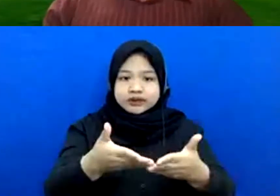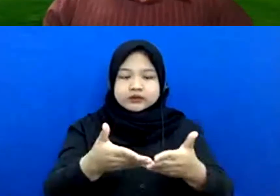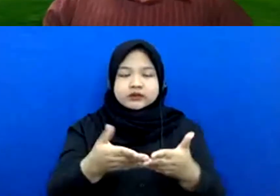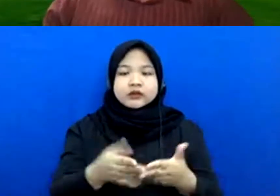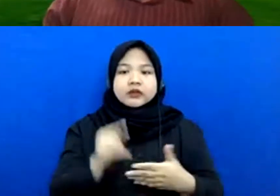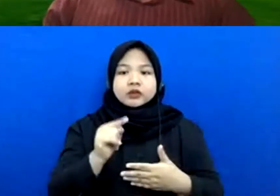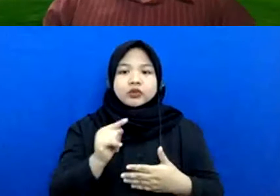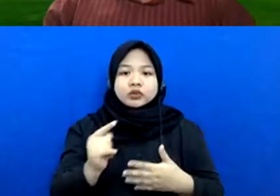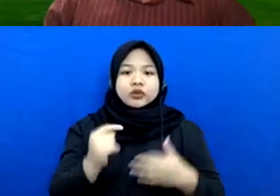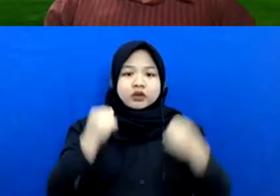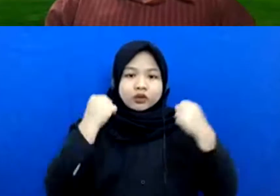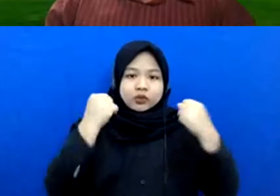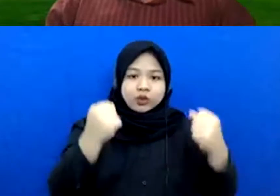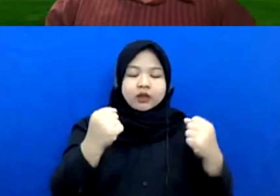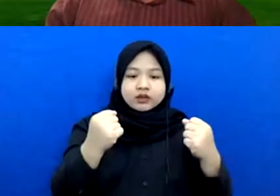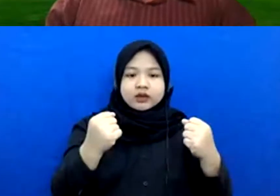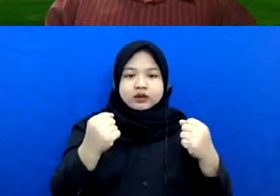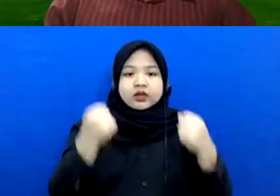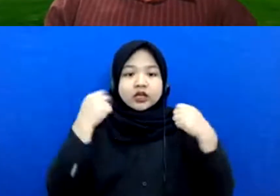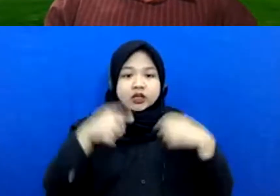strength. And